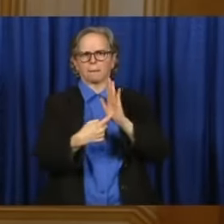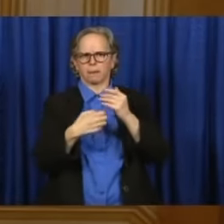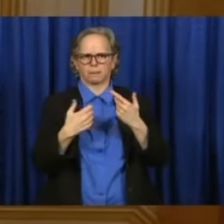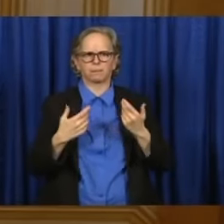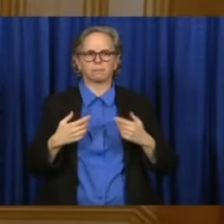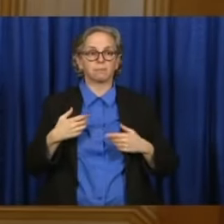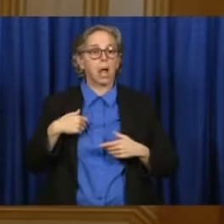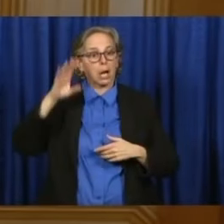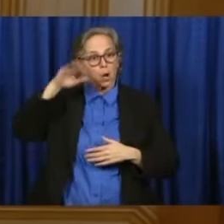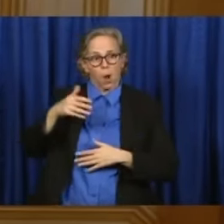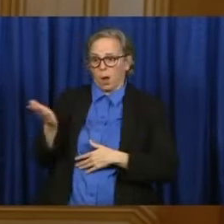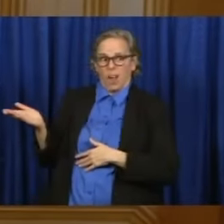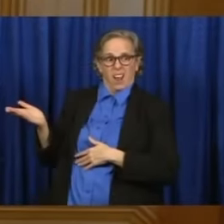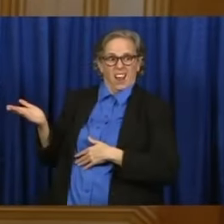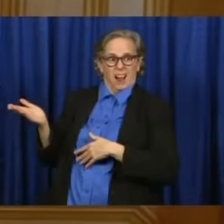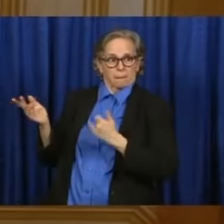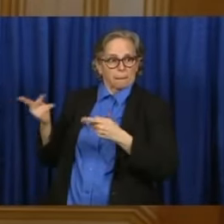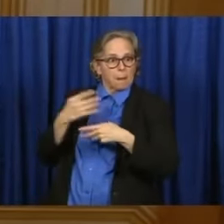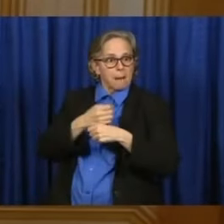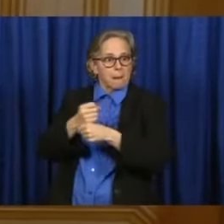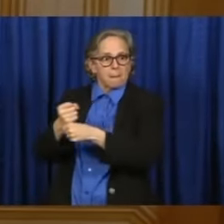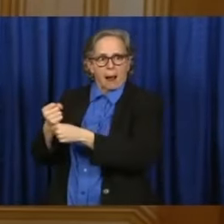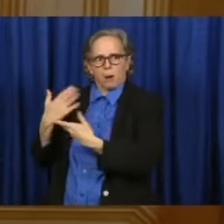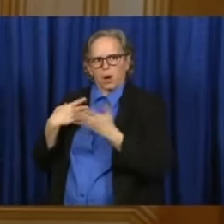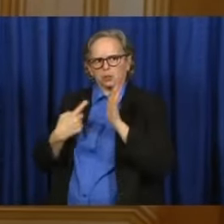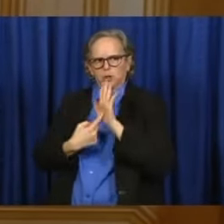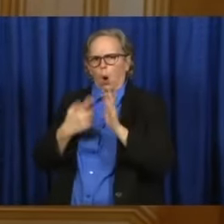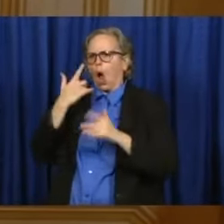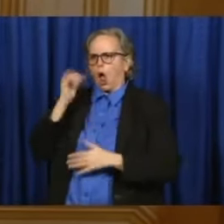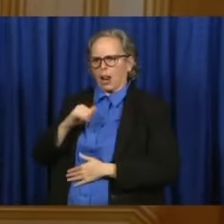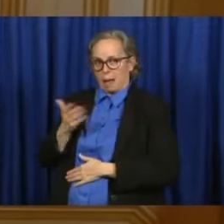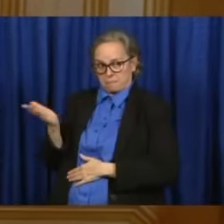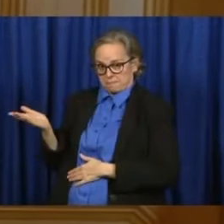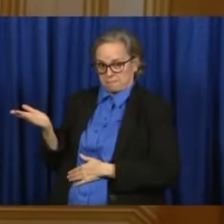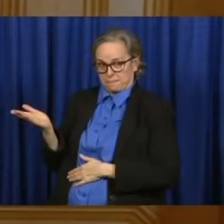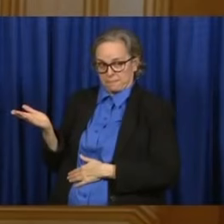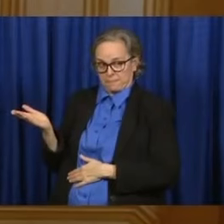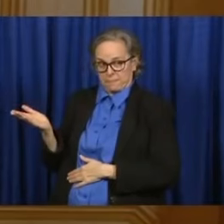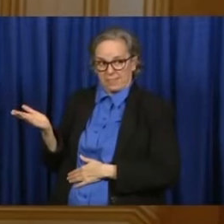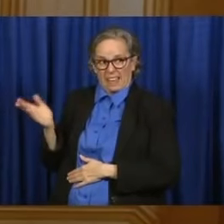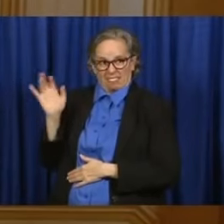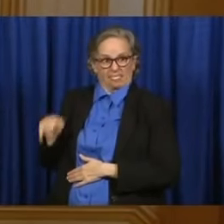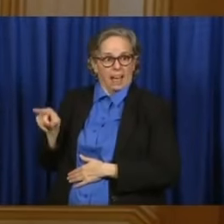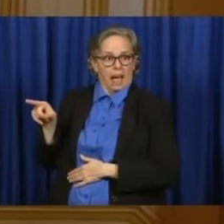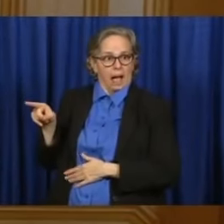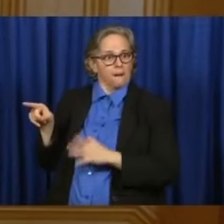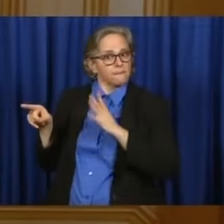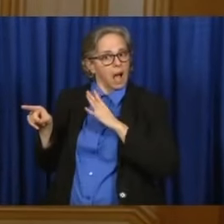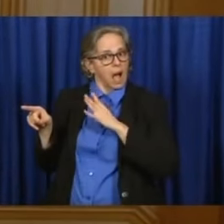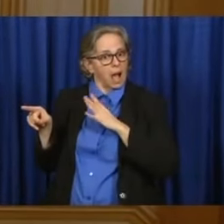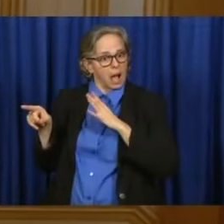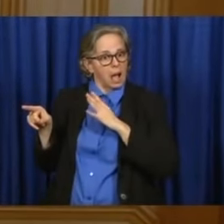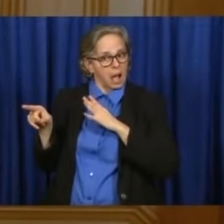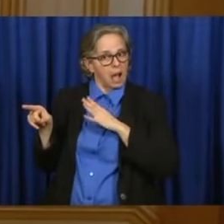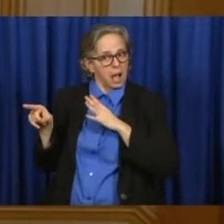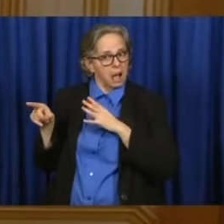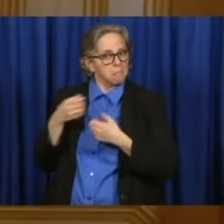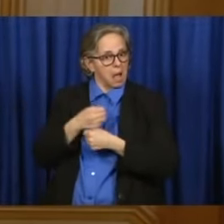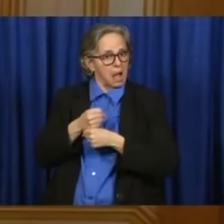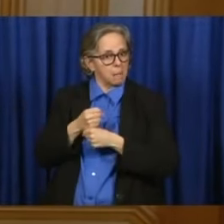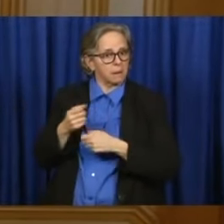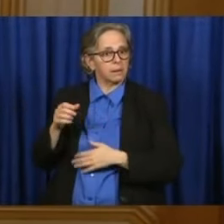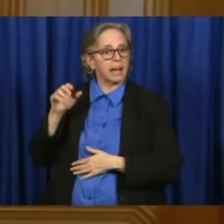making these. This one that you'll see here has been made by Angela